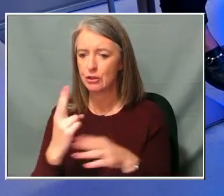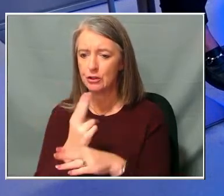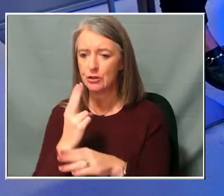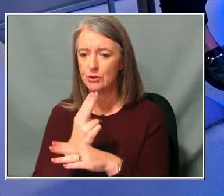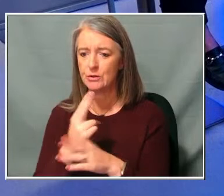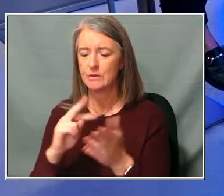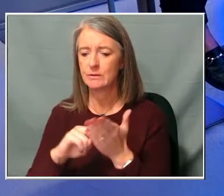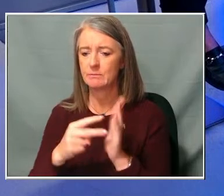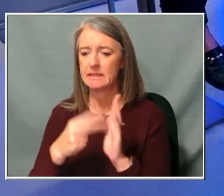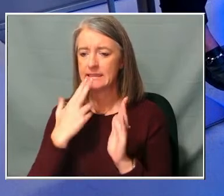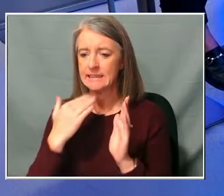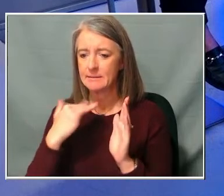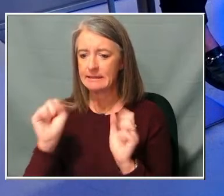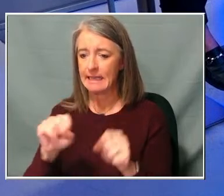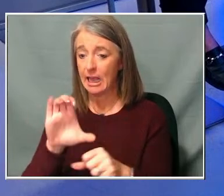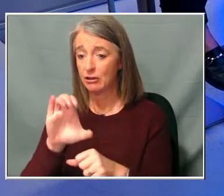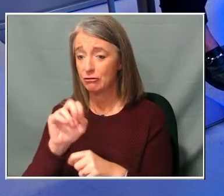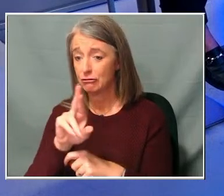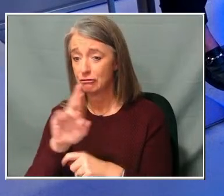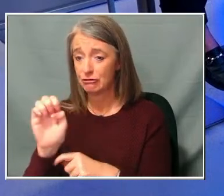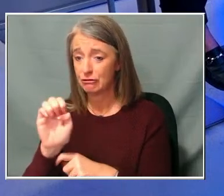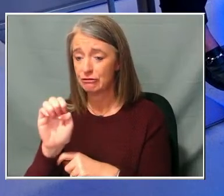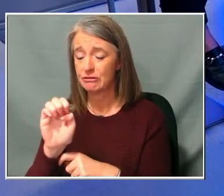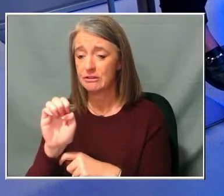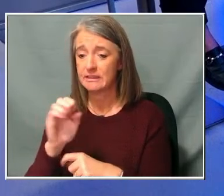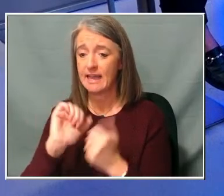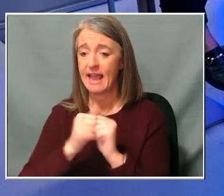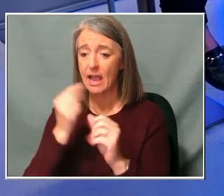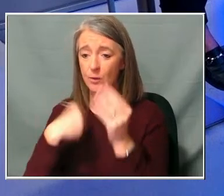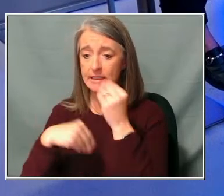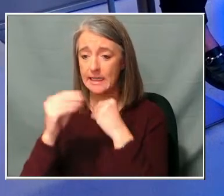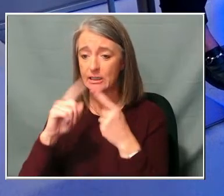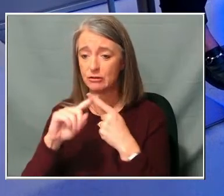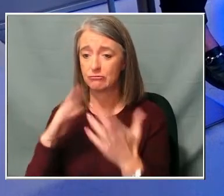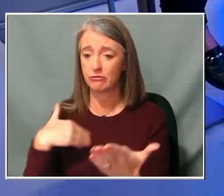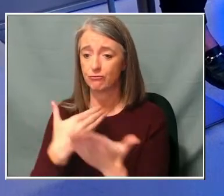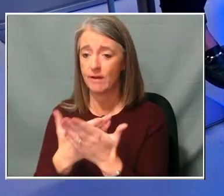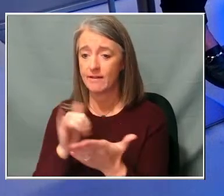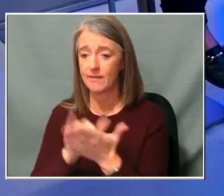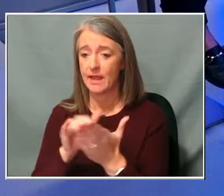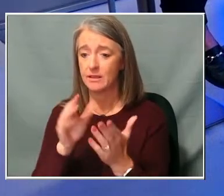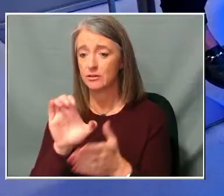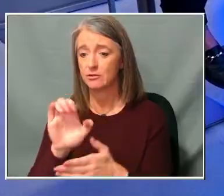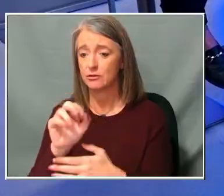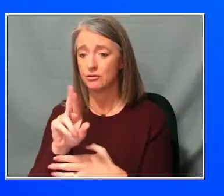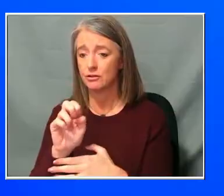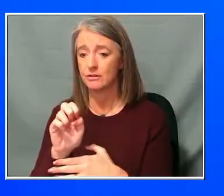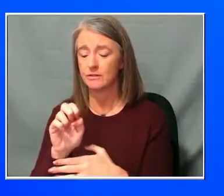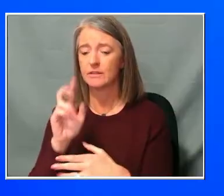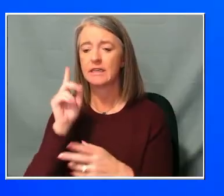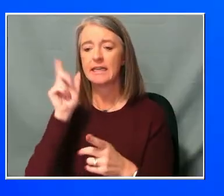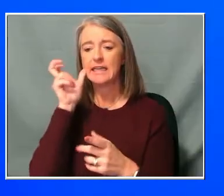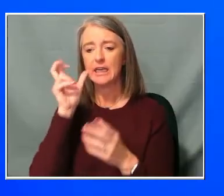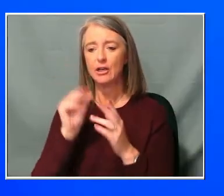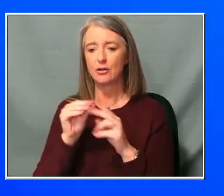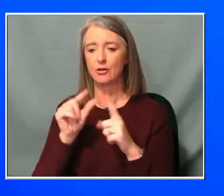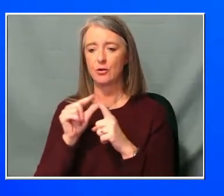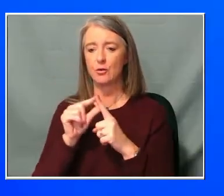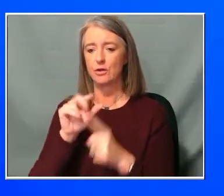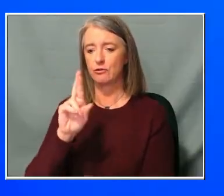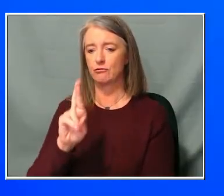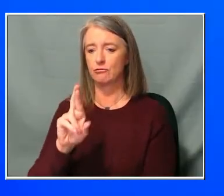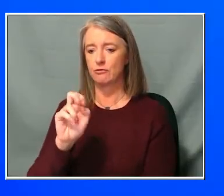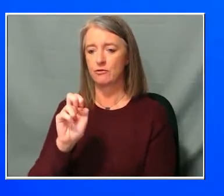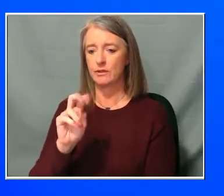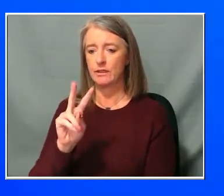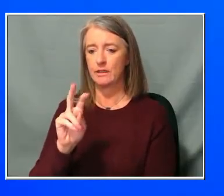to diabetes and using the way we diet to get there? So when I hear the word reverse, I think that we've